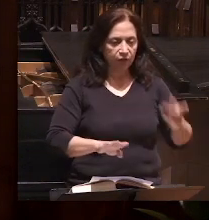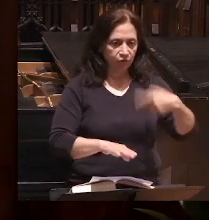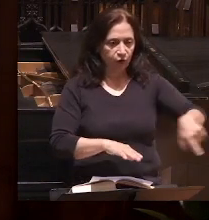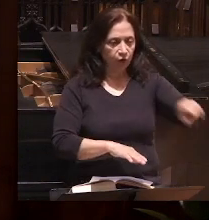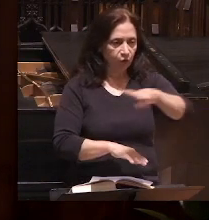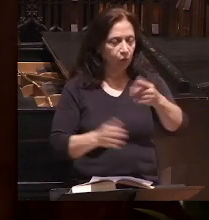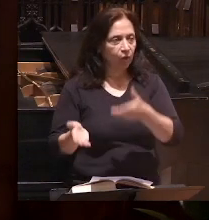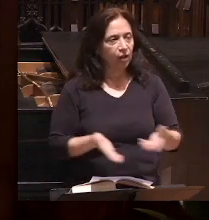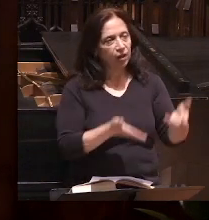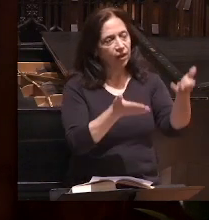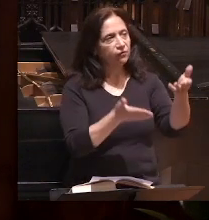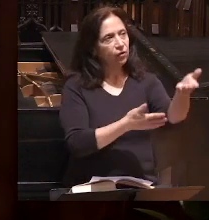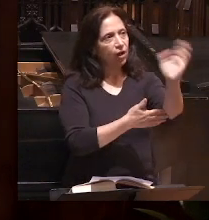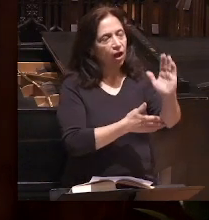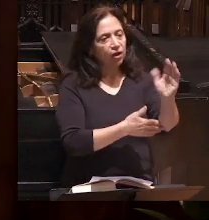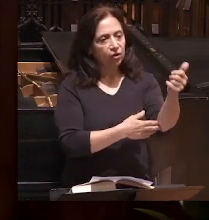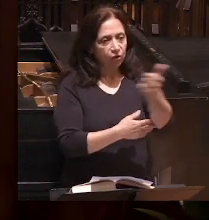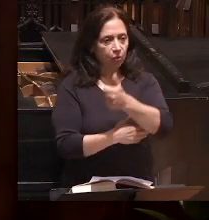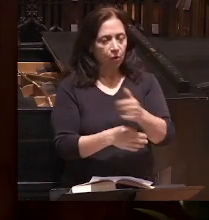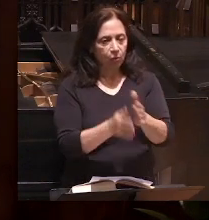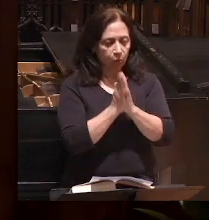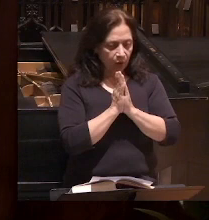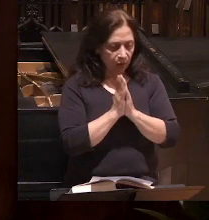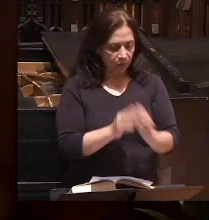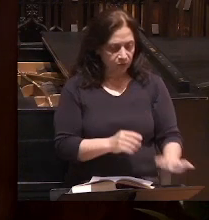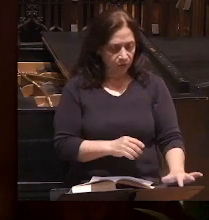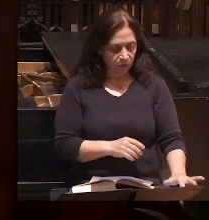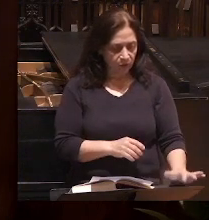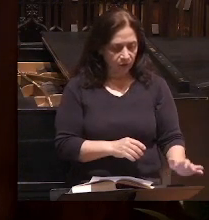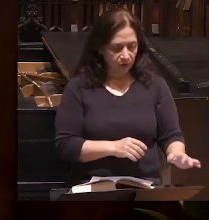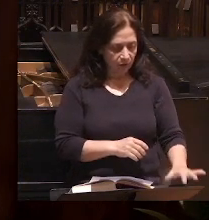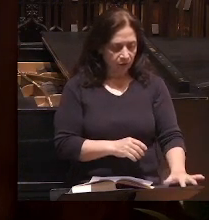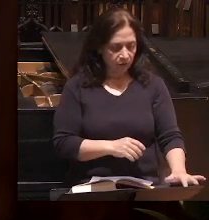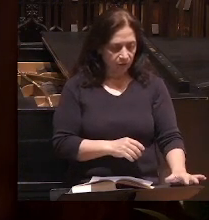to lift to God your own prayers, those things which